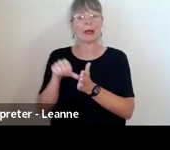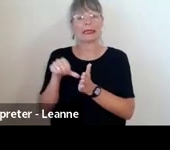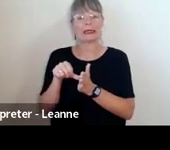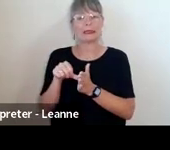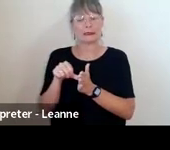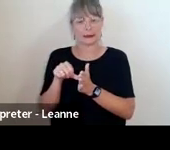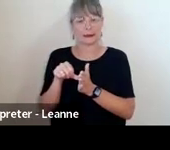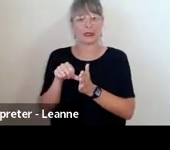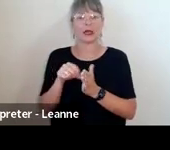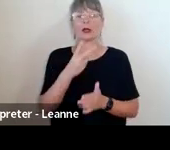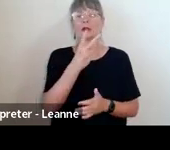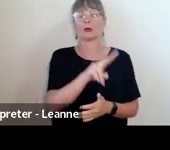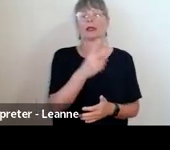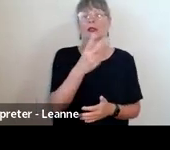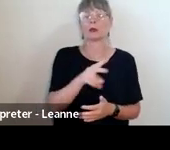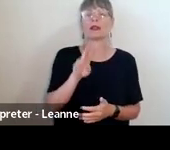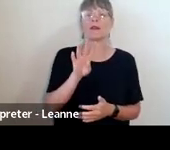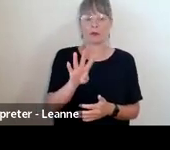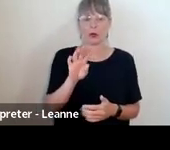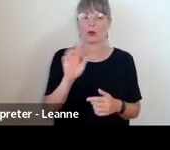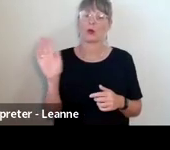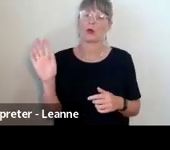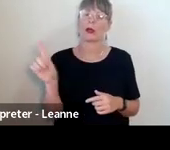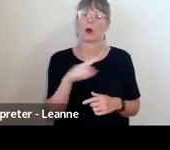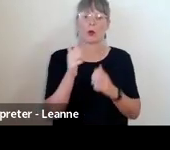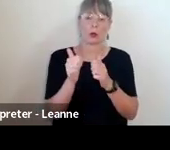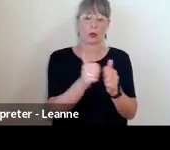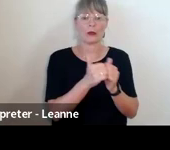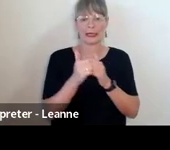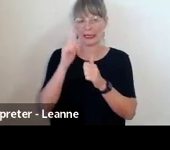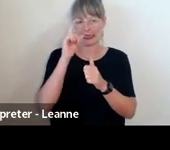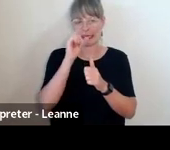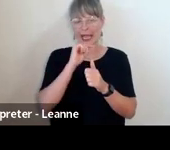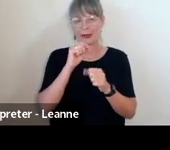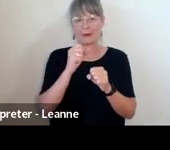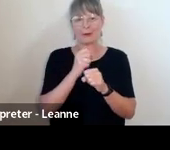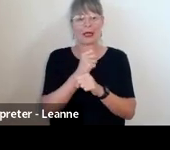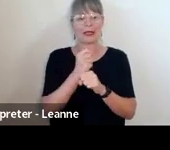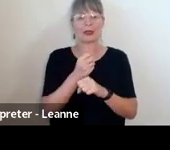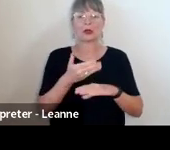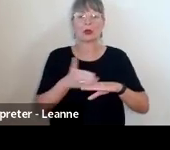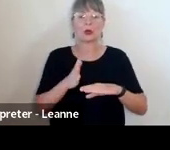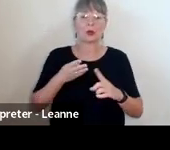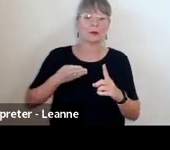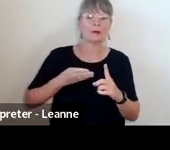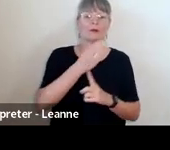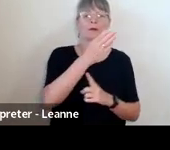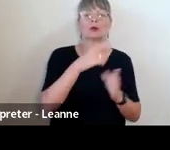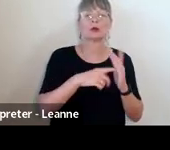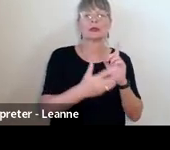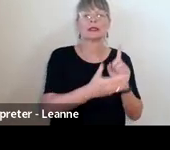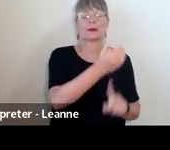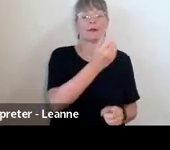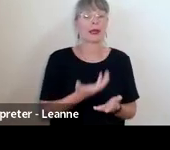to forge new paths to success in disability technology. How can you help Quick-Stix? We're currently seeking experts